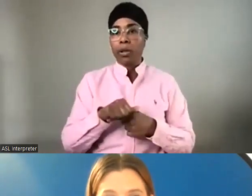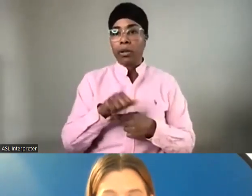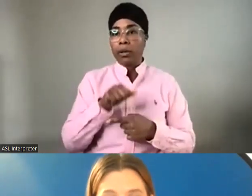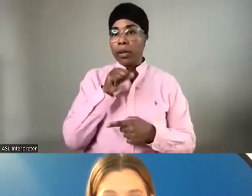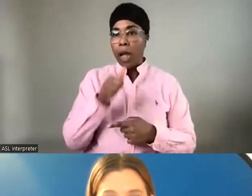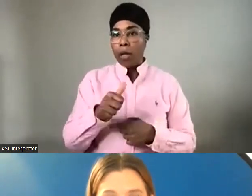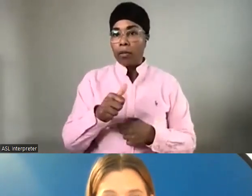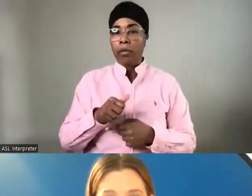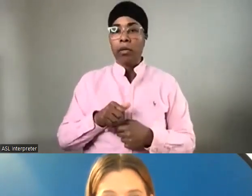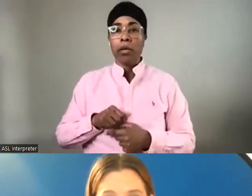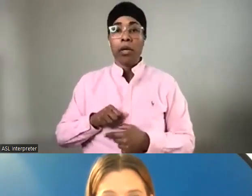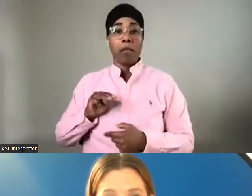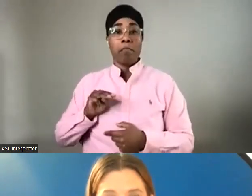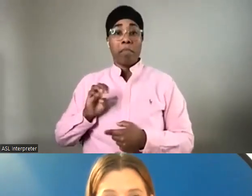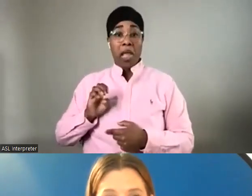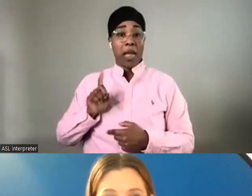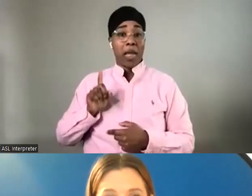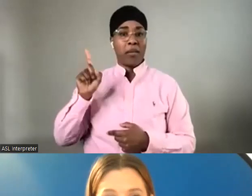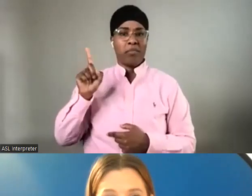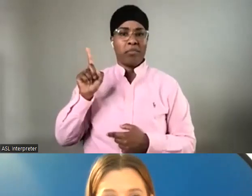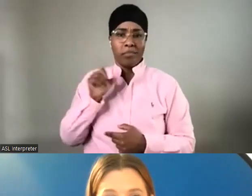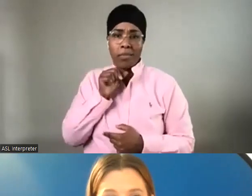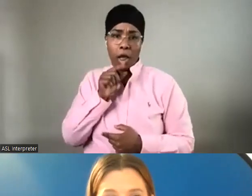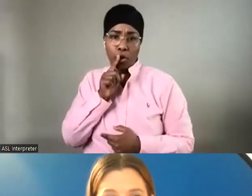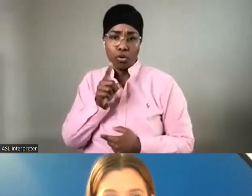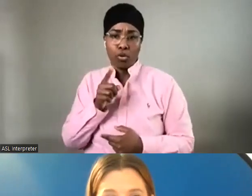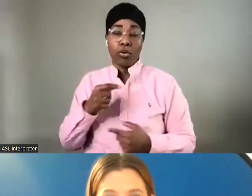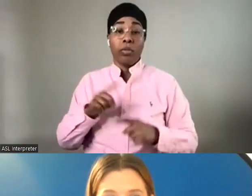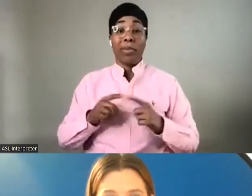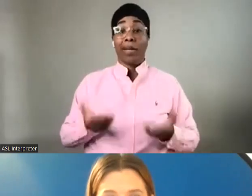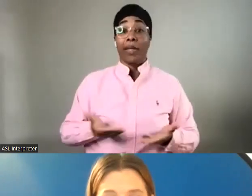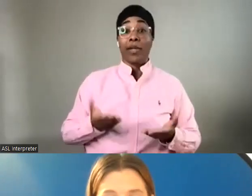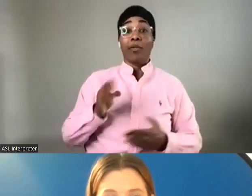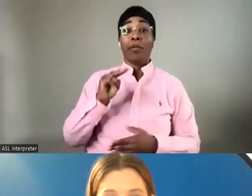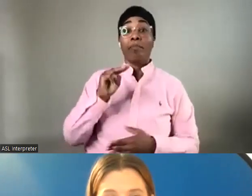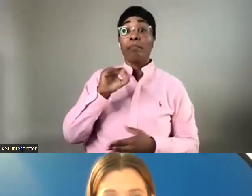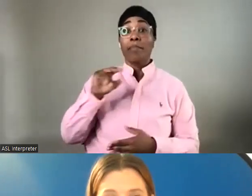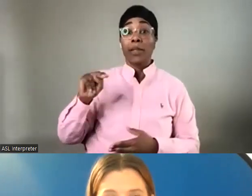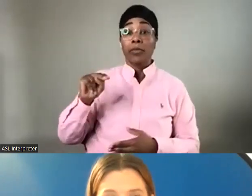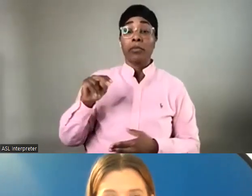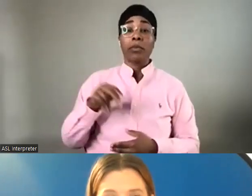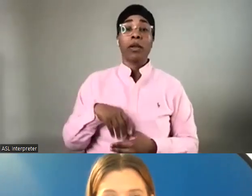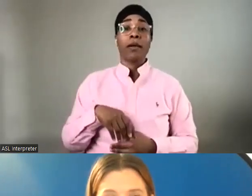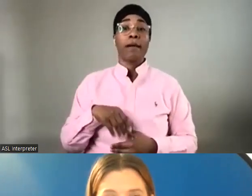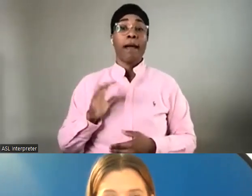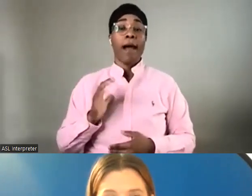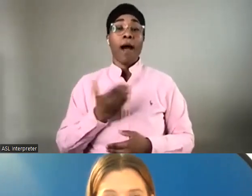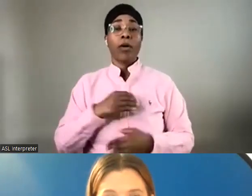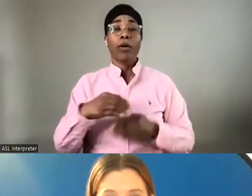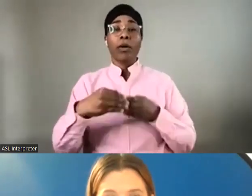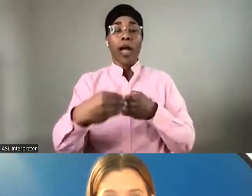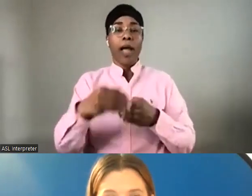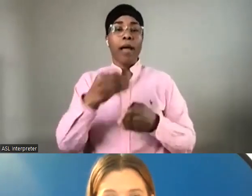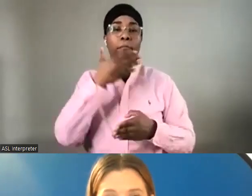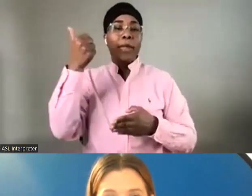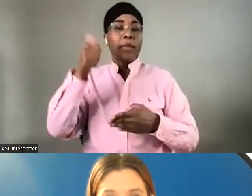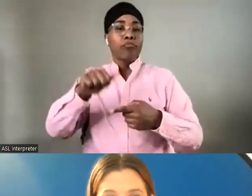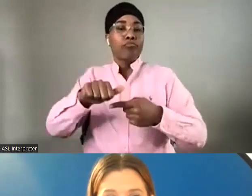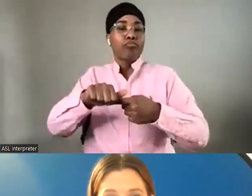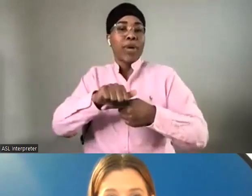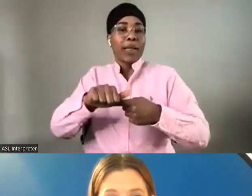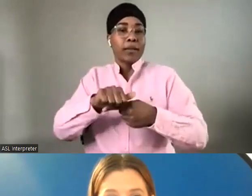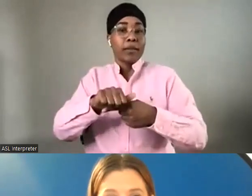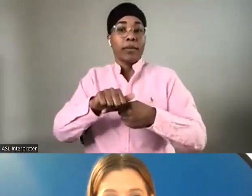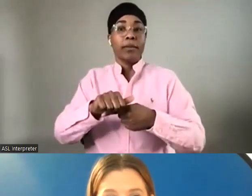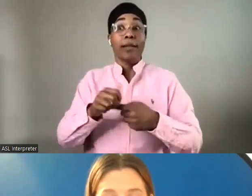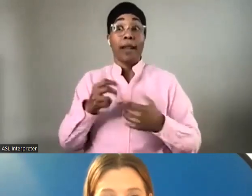in Minnesota, the best management practices guide, now they're utilizing more and more of that